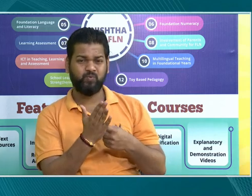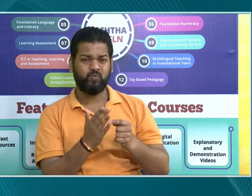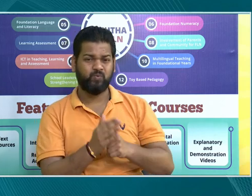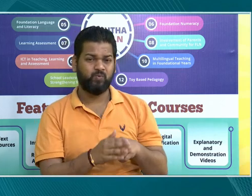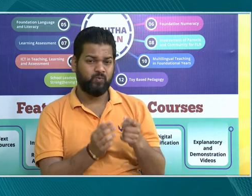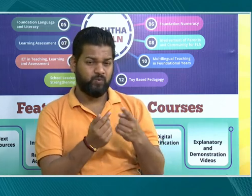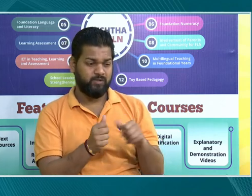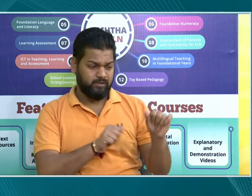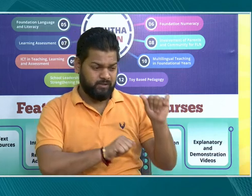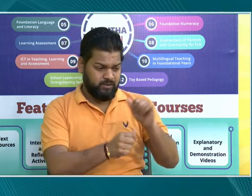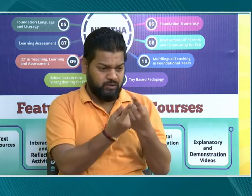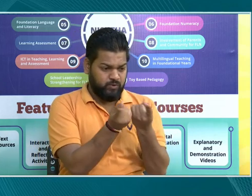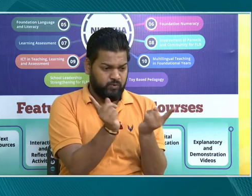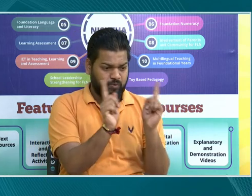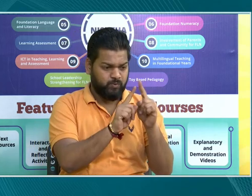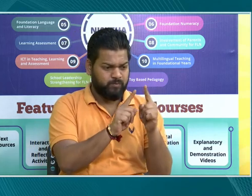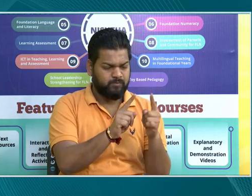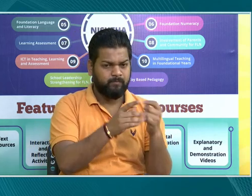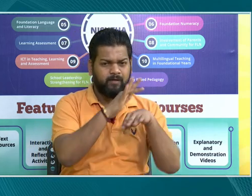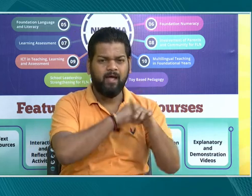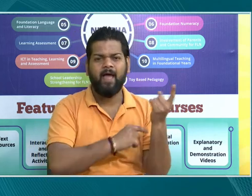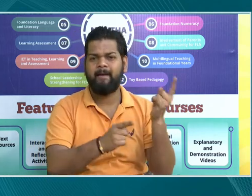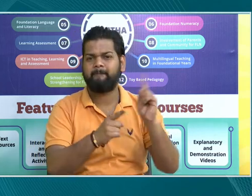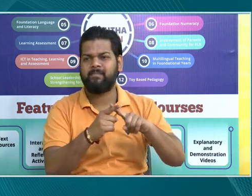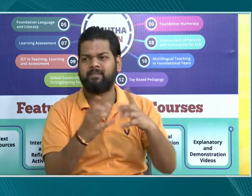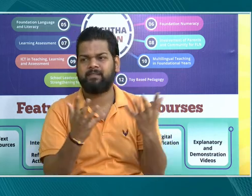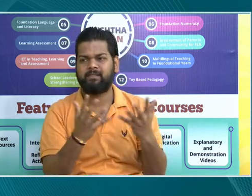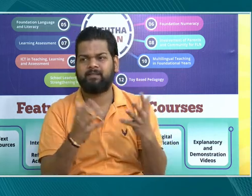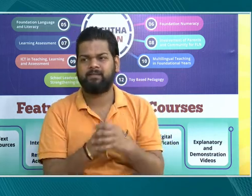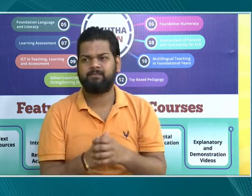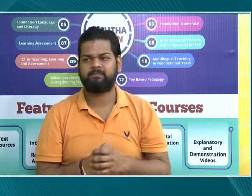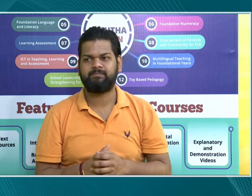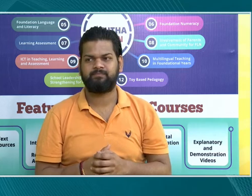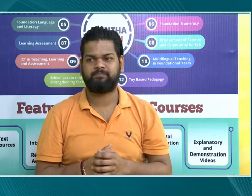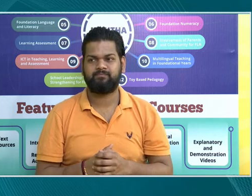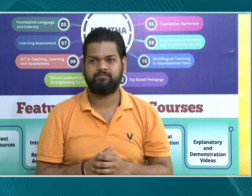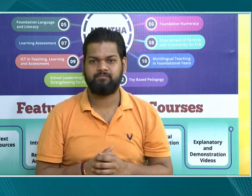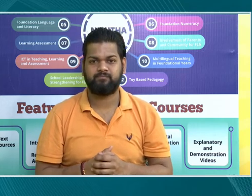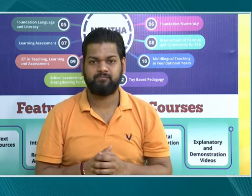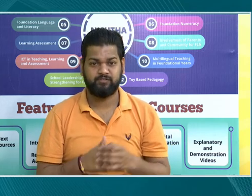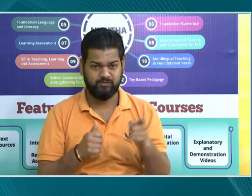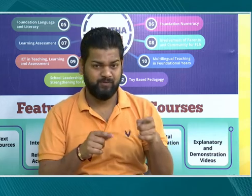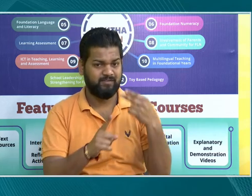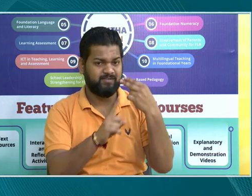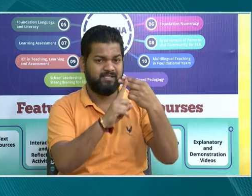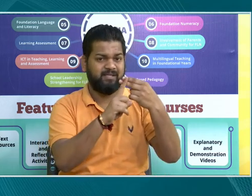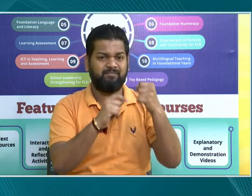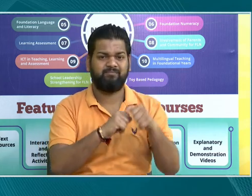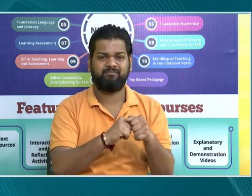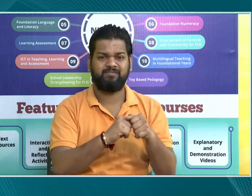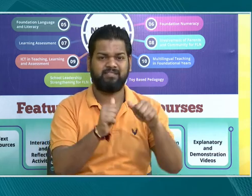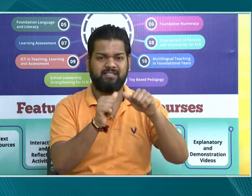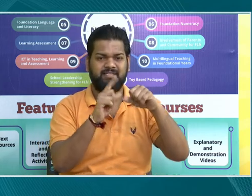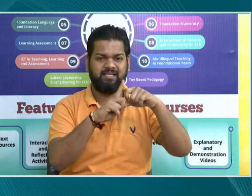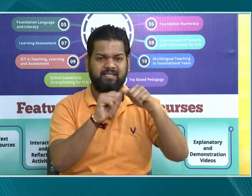We don't use kadhai in lab because we are talking about a lab now. Such kind